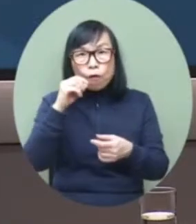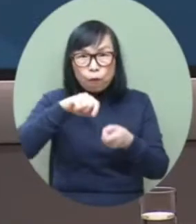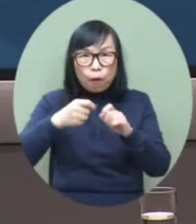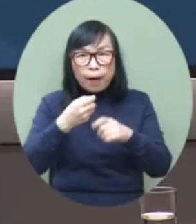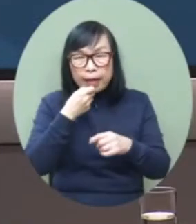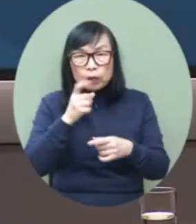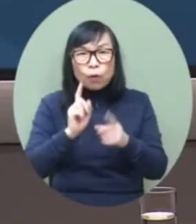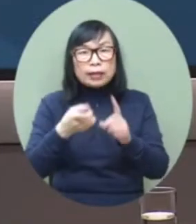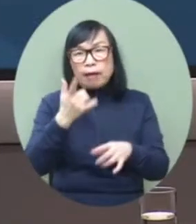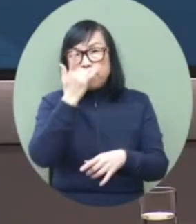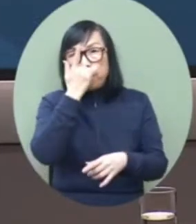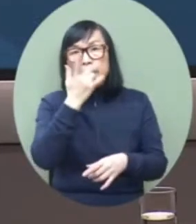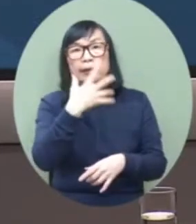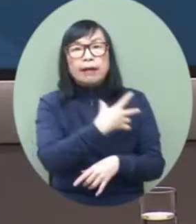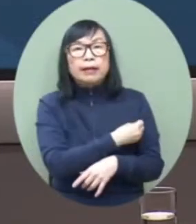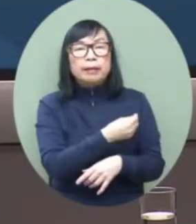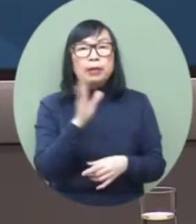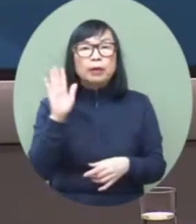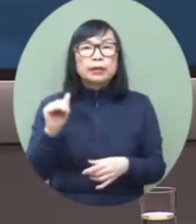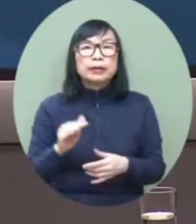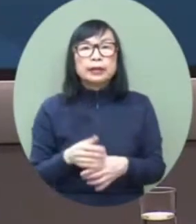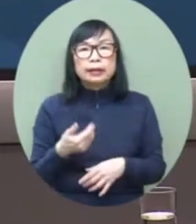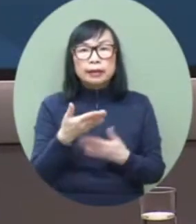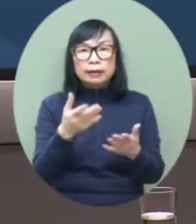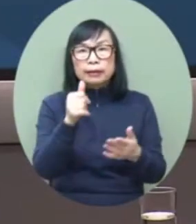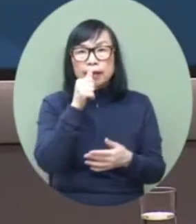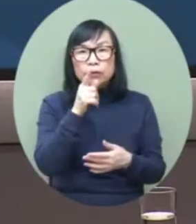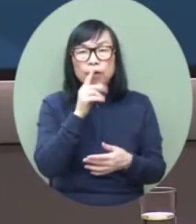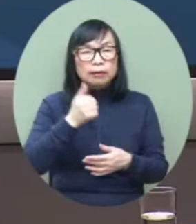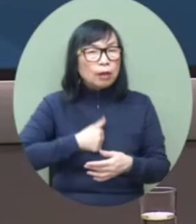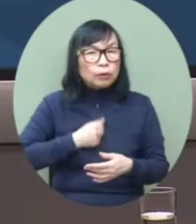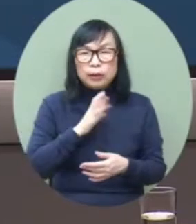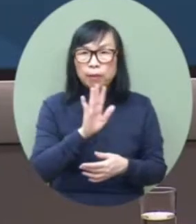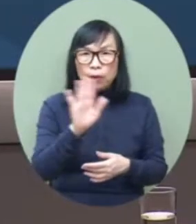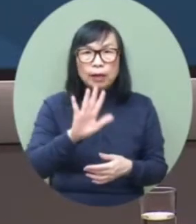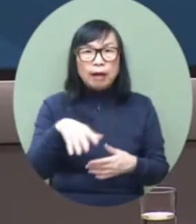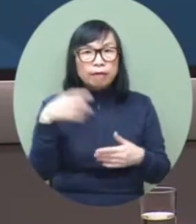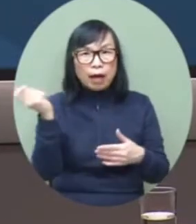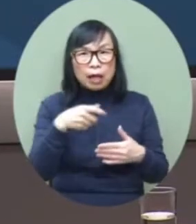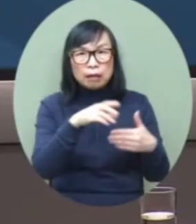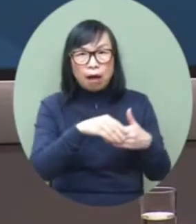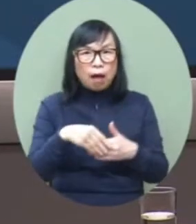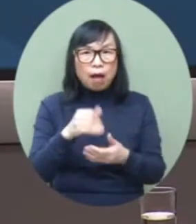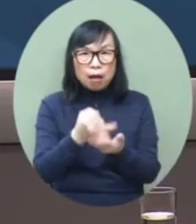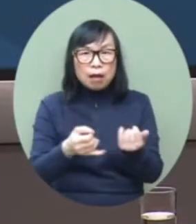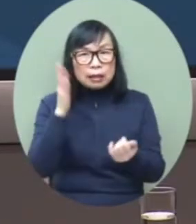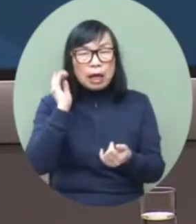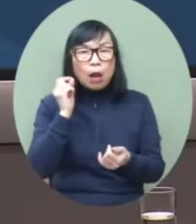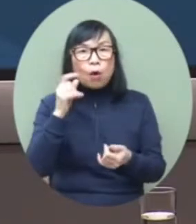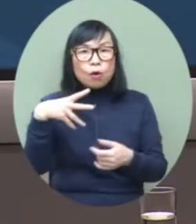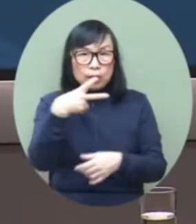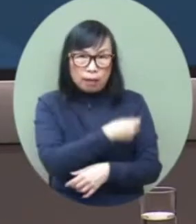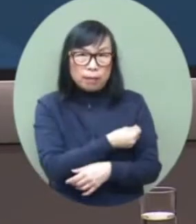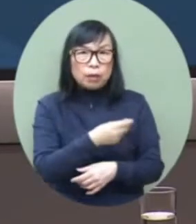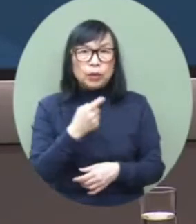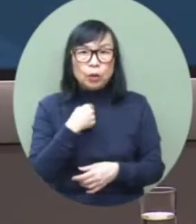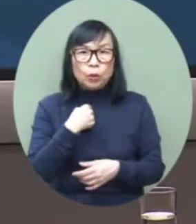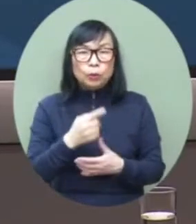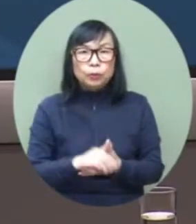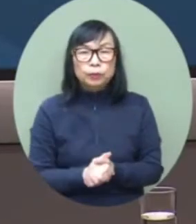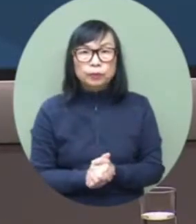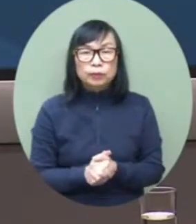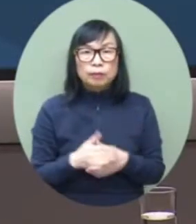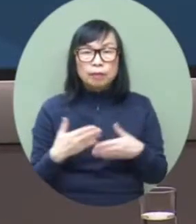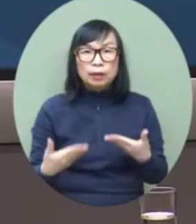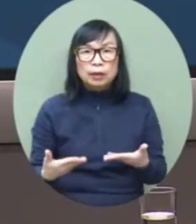students. Those between 3 and 4 will be entitled to Sinovac, and those above 5 will have choice